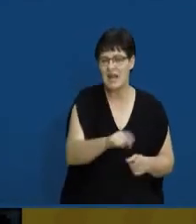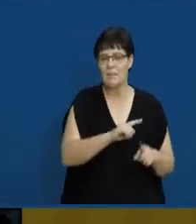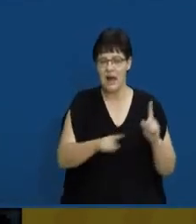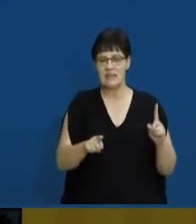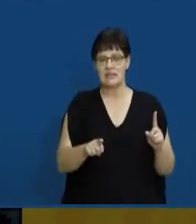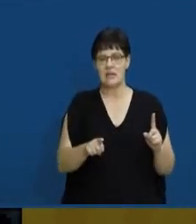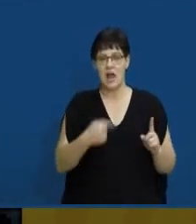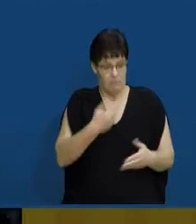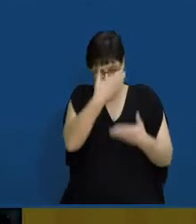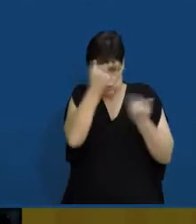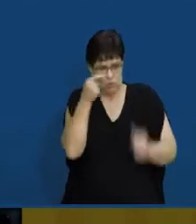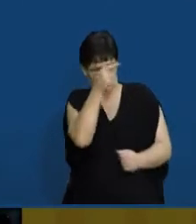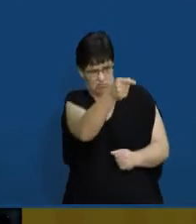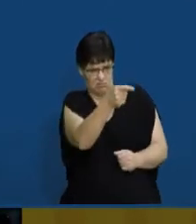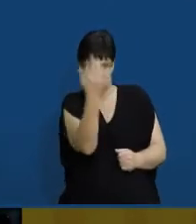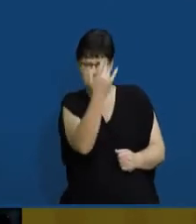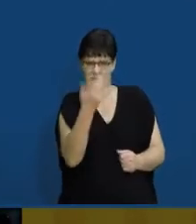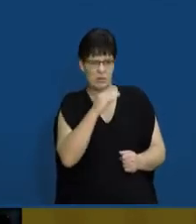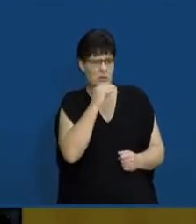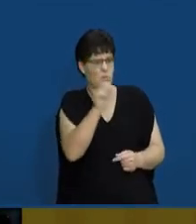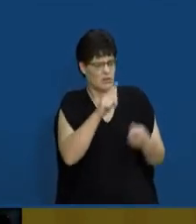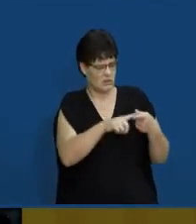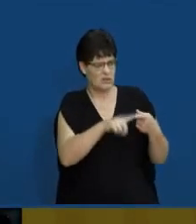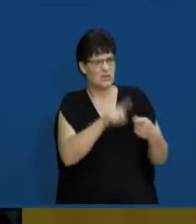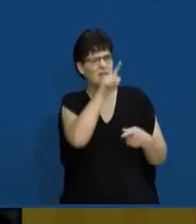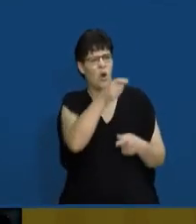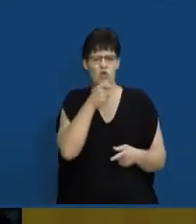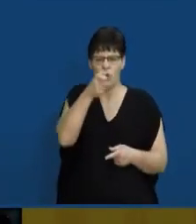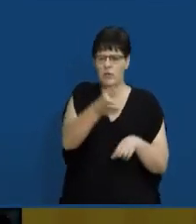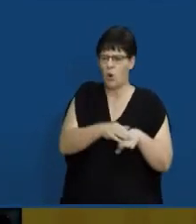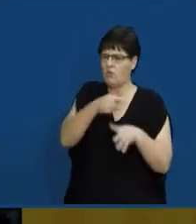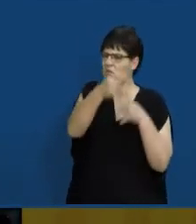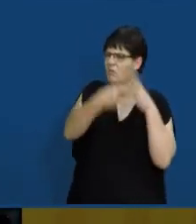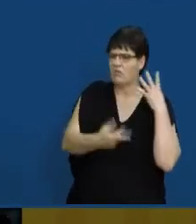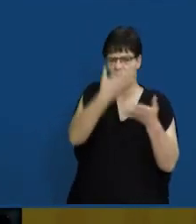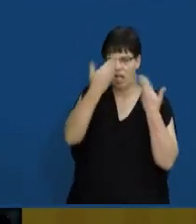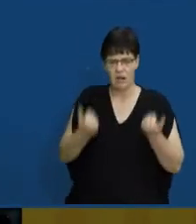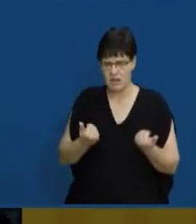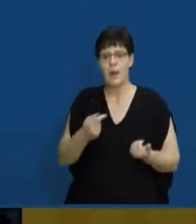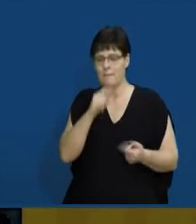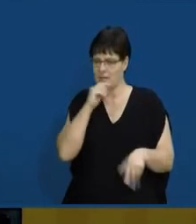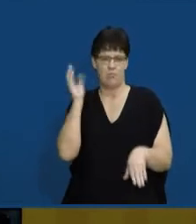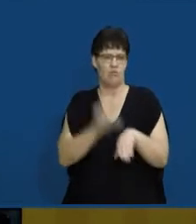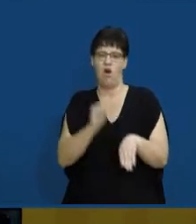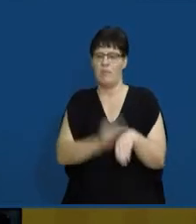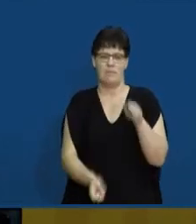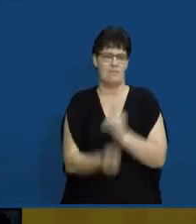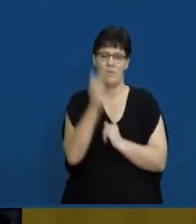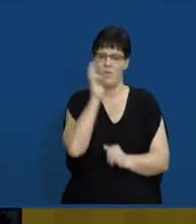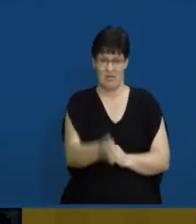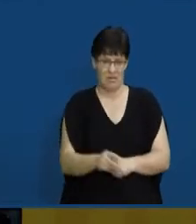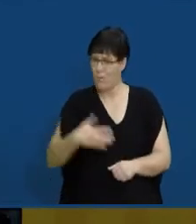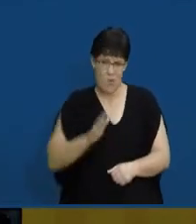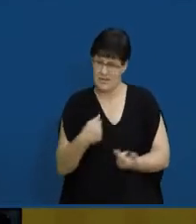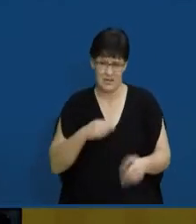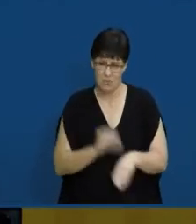that if you don't know what it means or you don't know how to comment on it, you're going to be asking for a lot of trouble, and we don't want that to